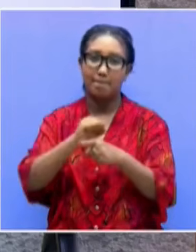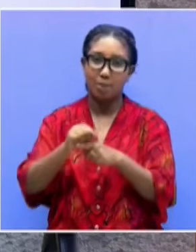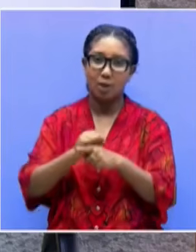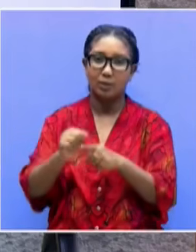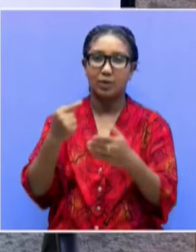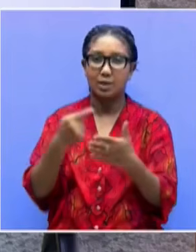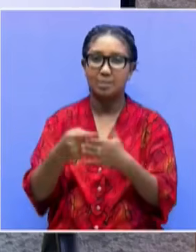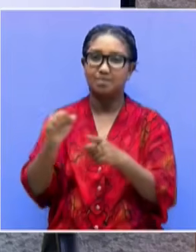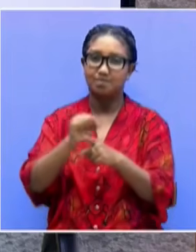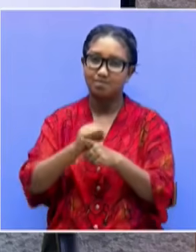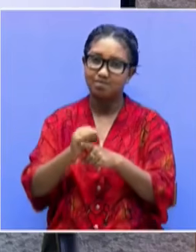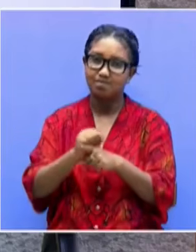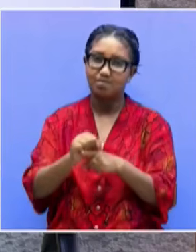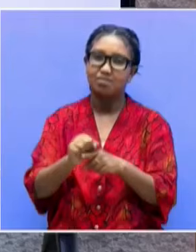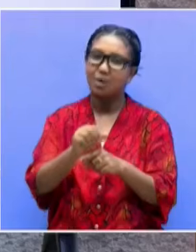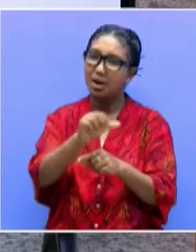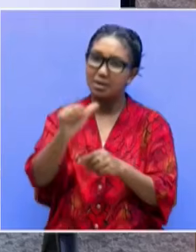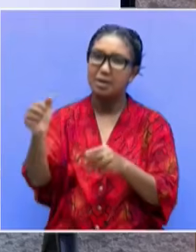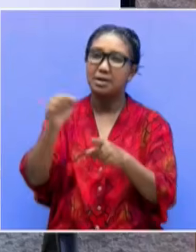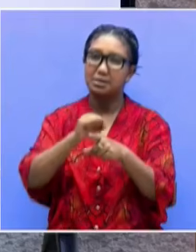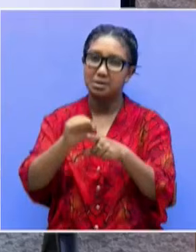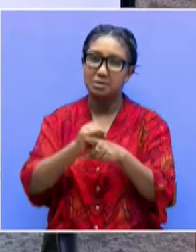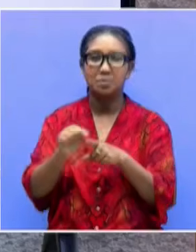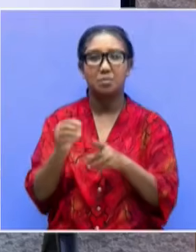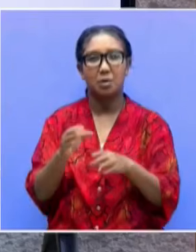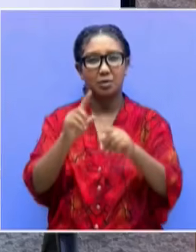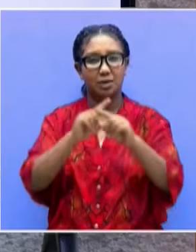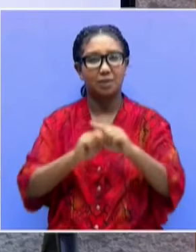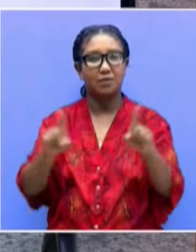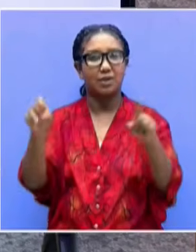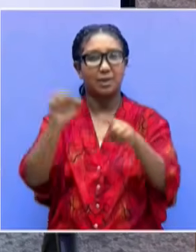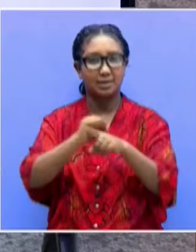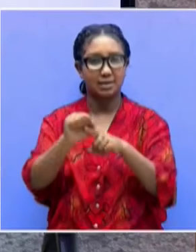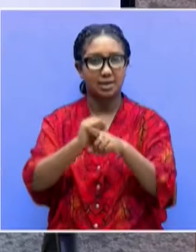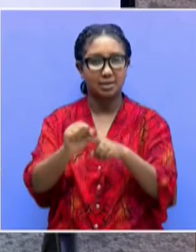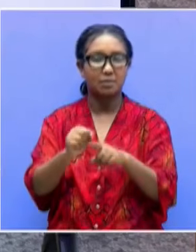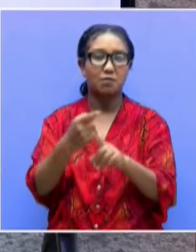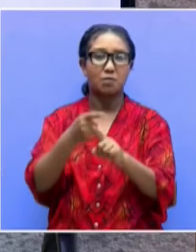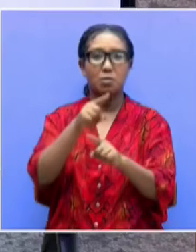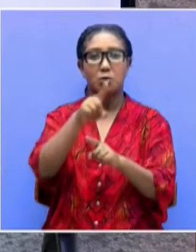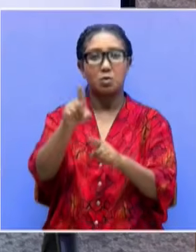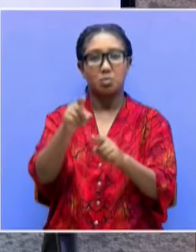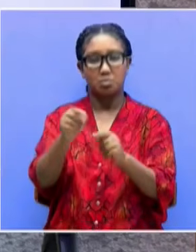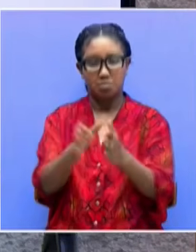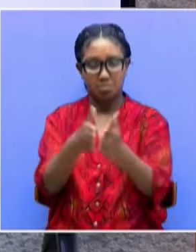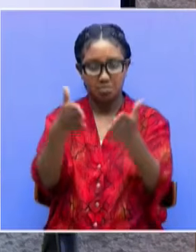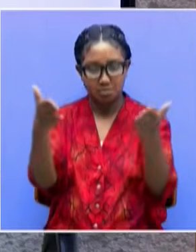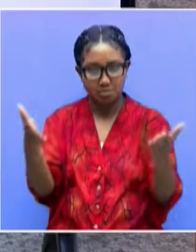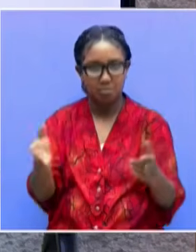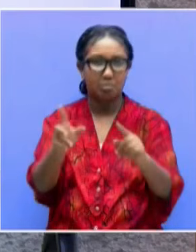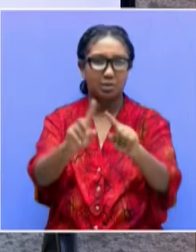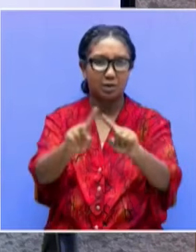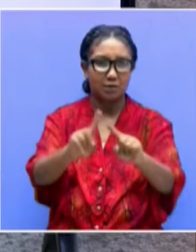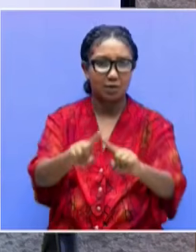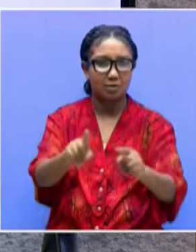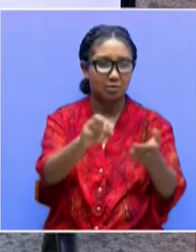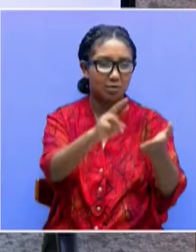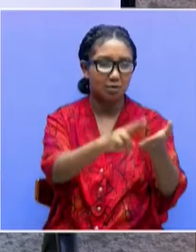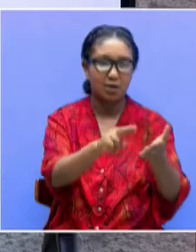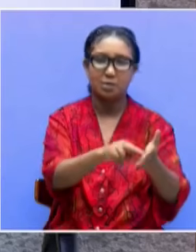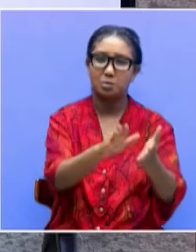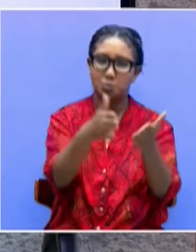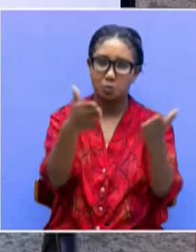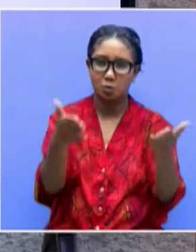these exercises and another exercises or different exercises from your textbook and different references